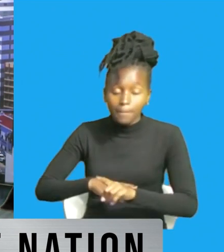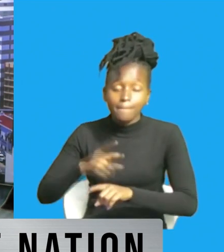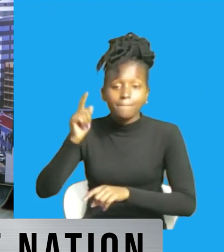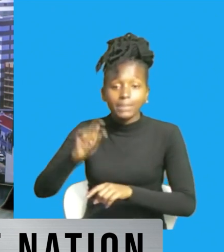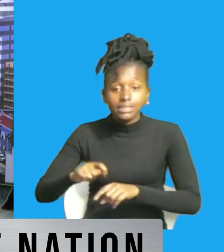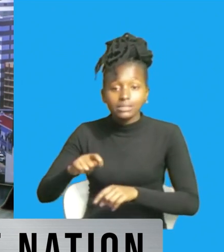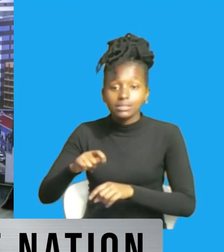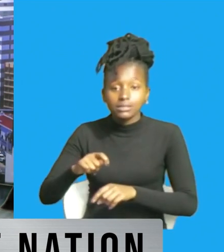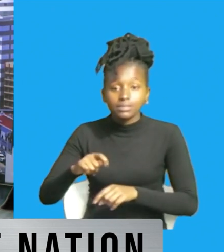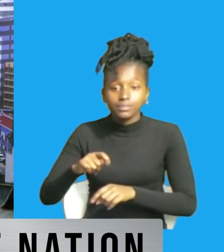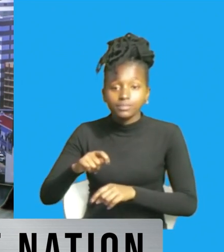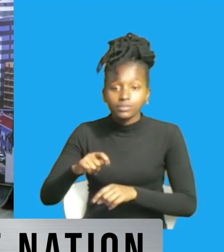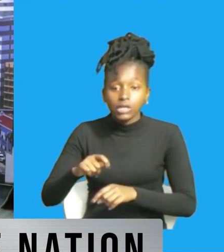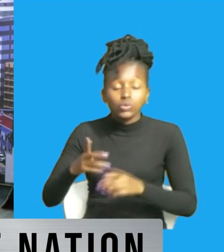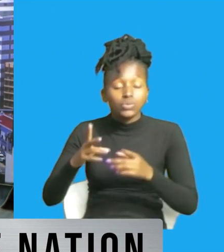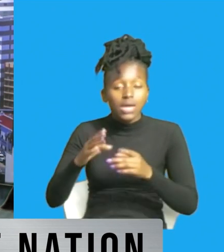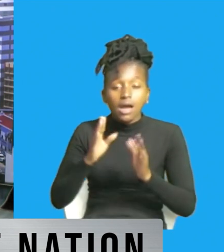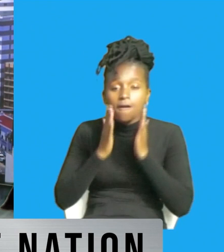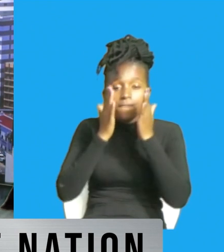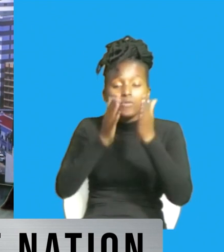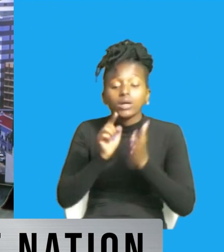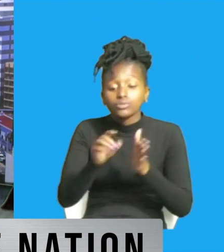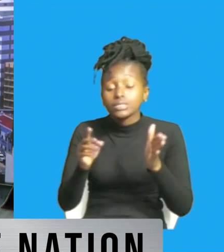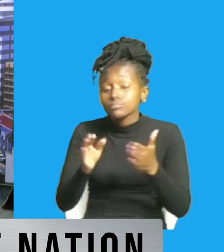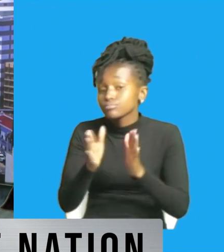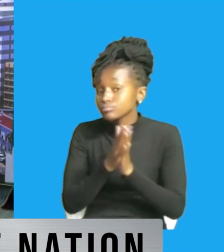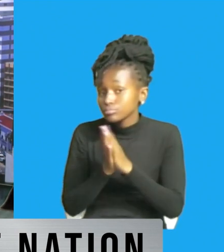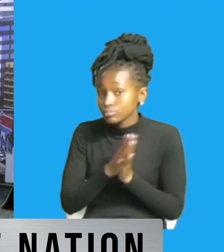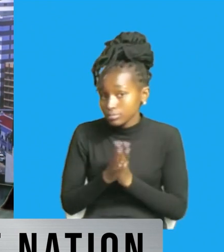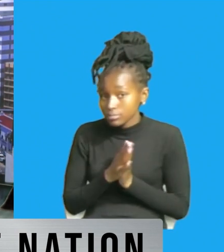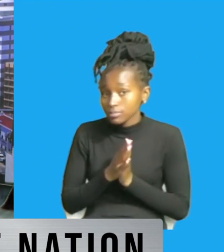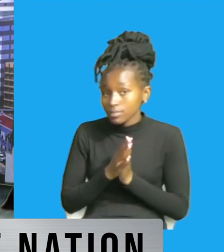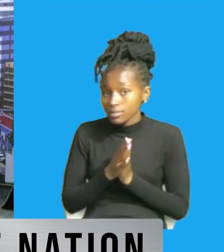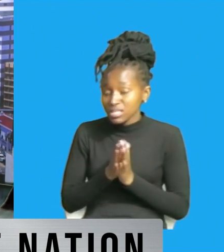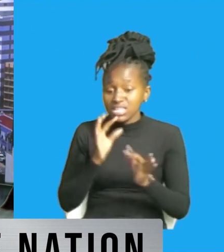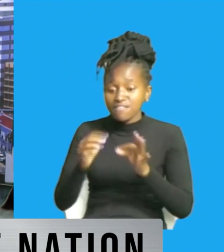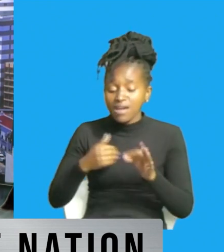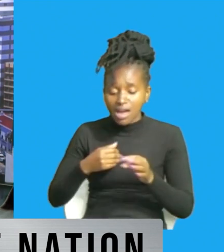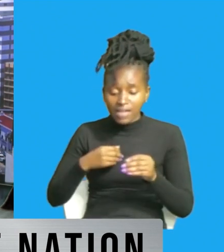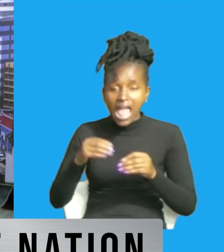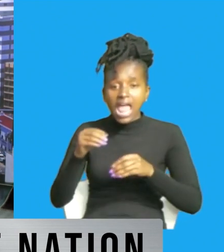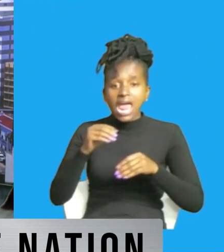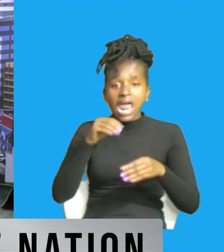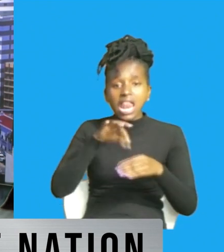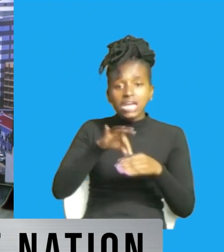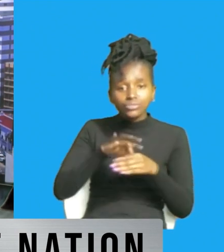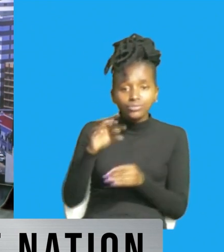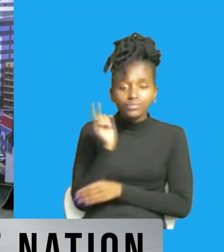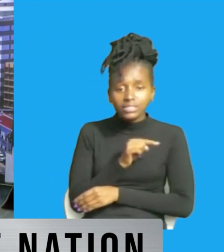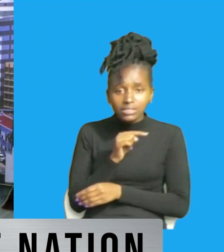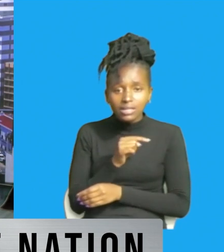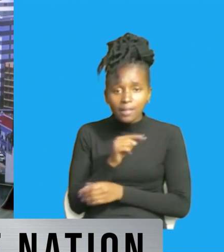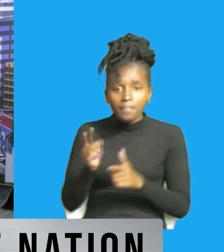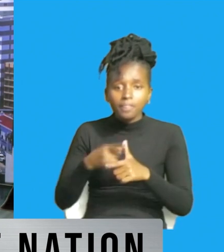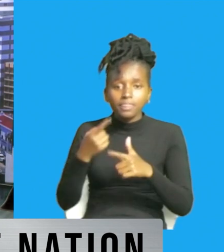with. We need to deal with the question of conclusive elections in this country. Jonah, we cannot have a scenario where munafanya elections